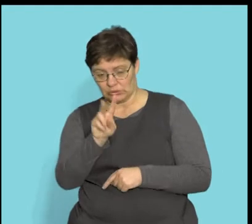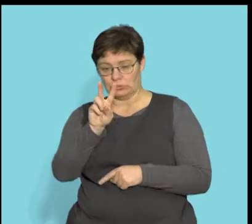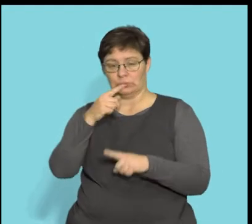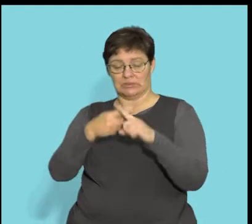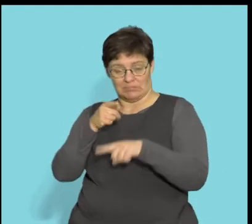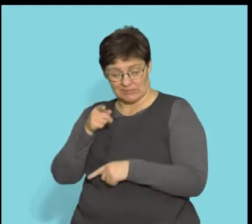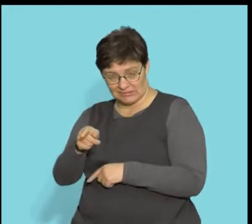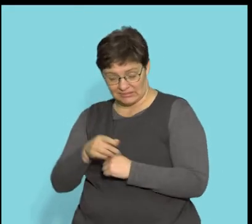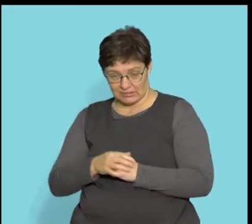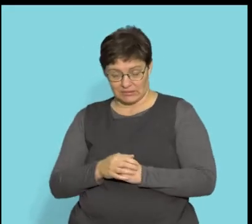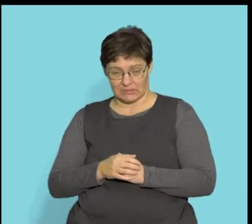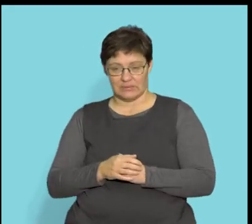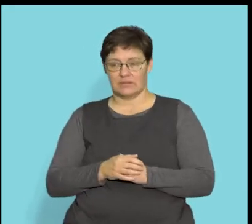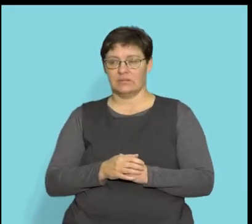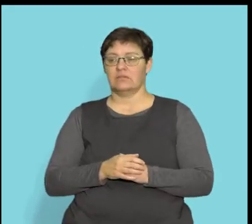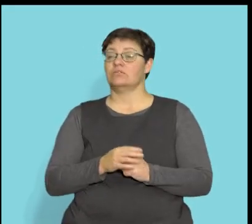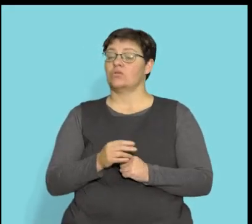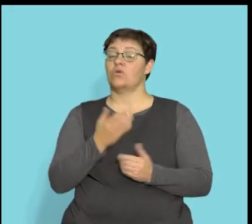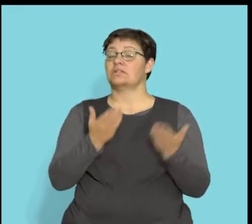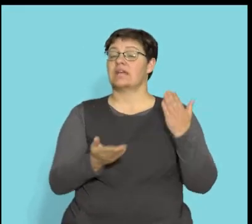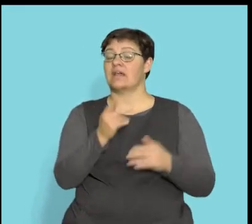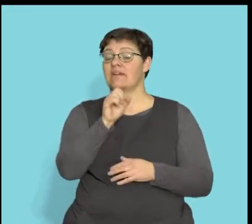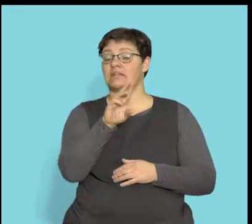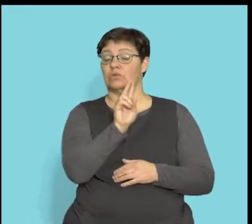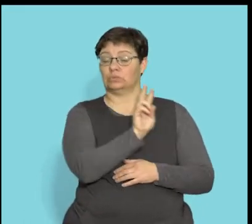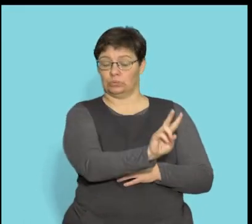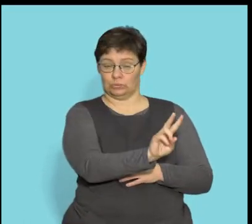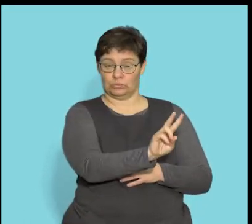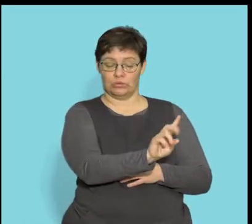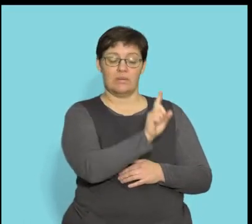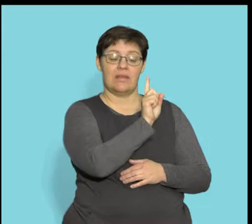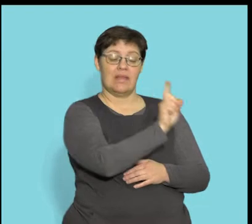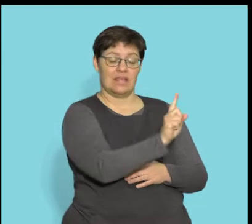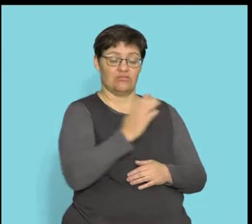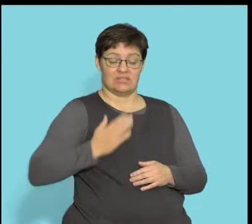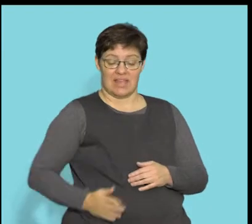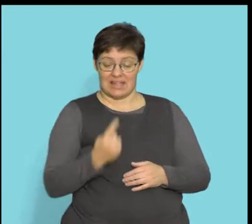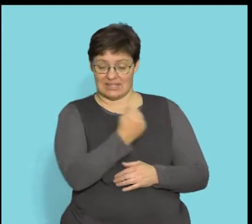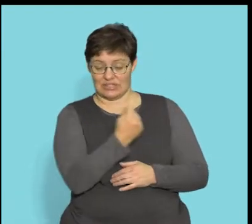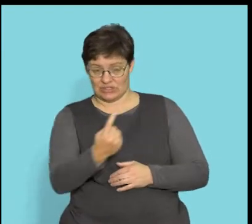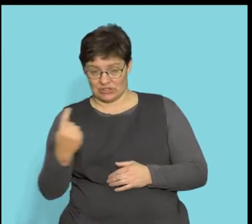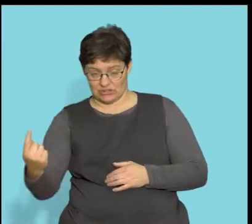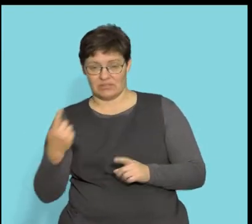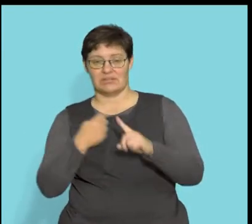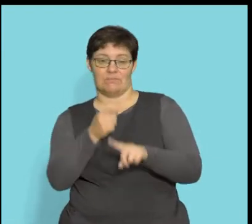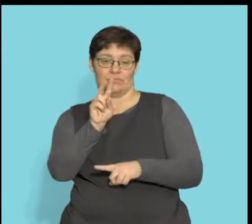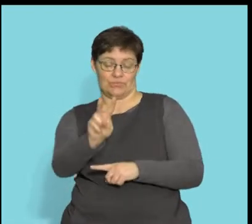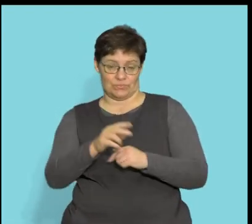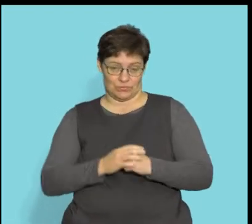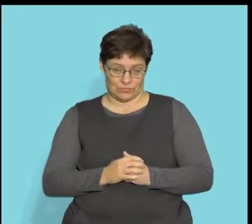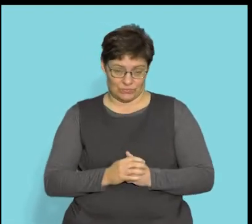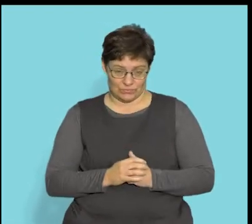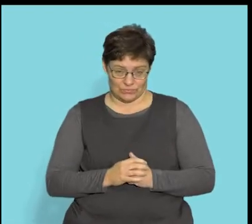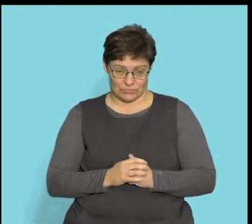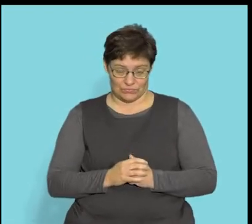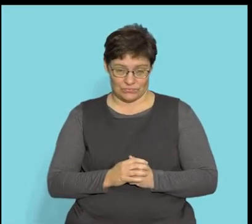because my scale factor is 2. My scale factor being 2 means that each side has been multiplied by the scale factor.